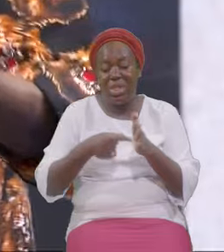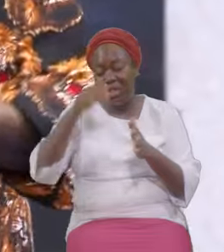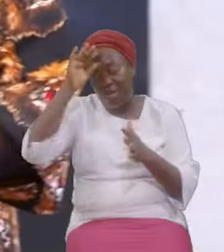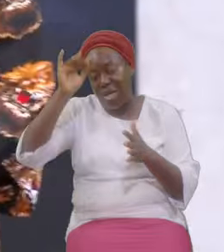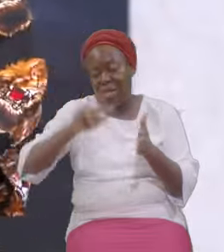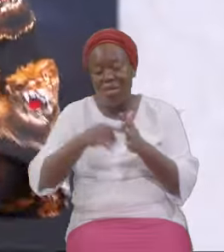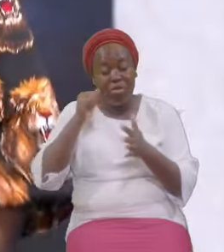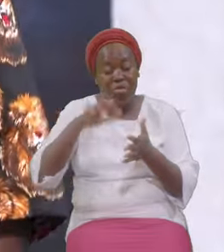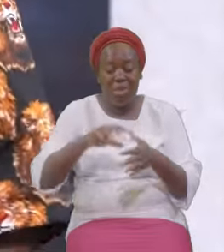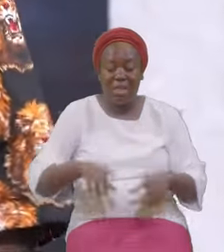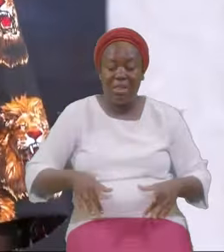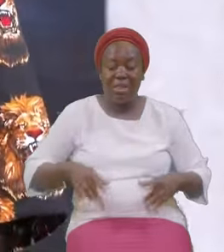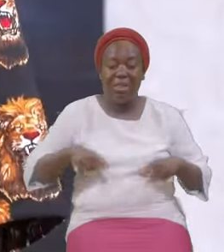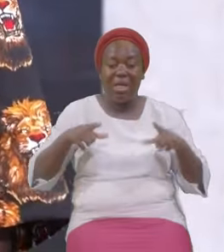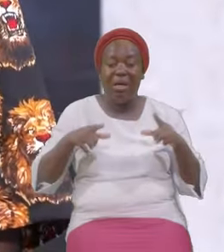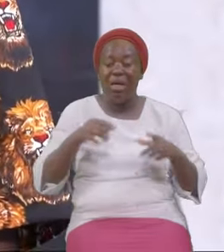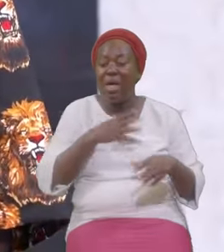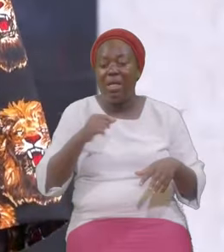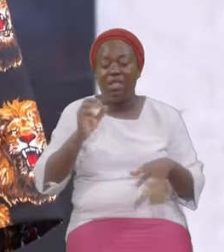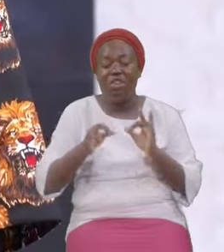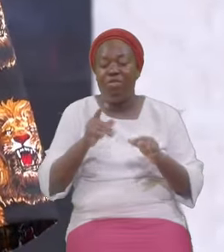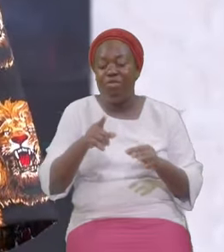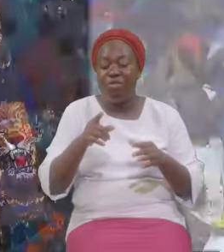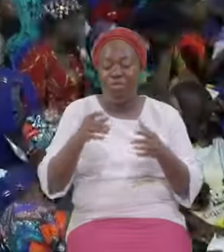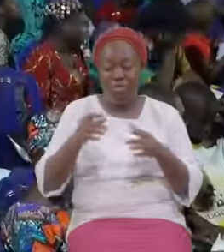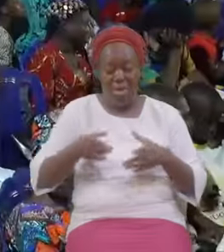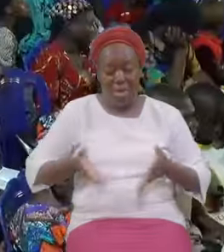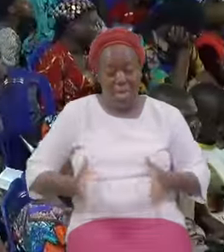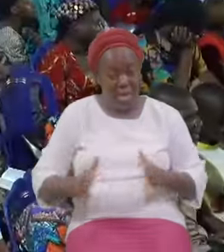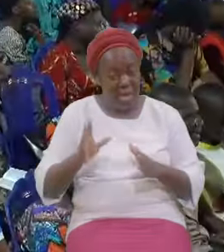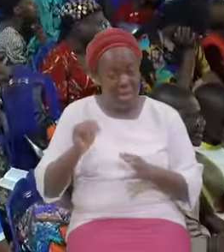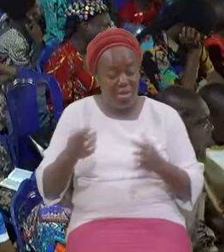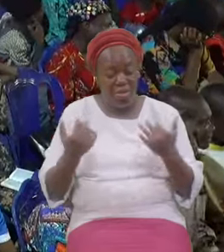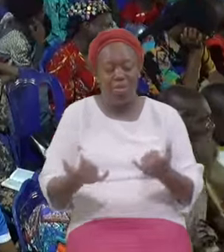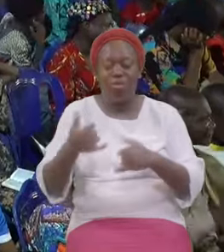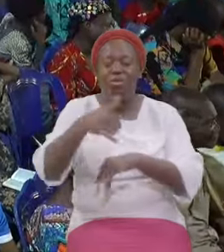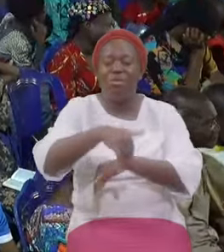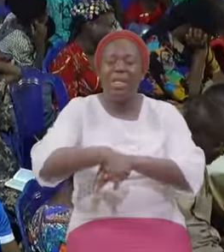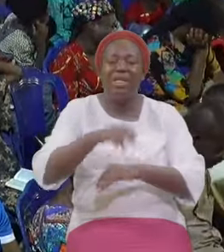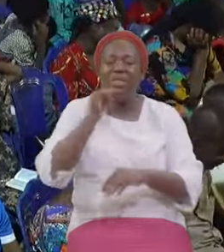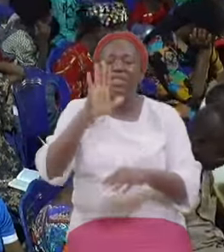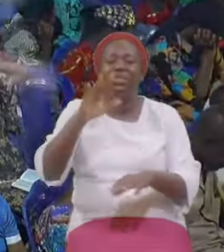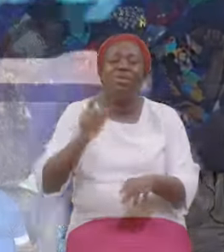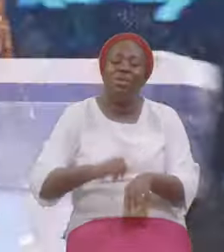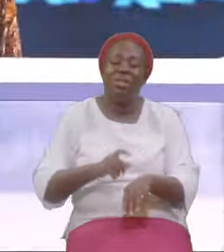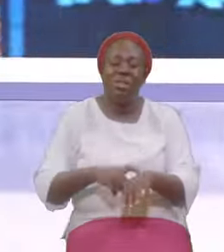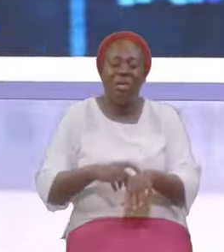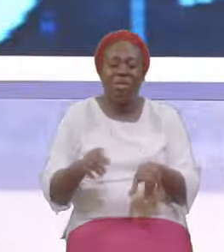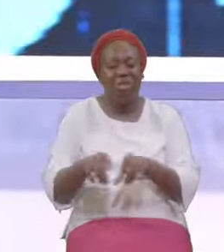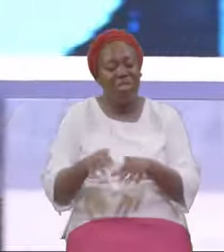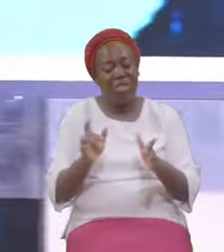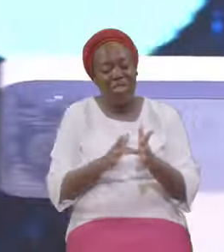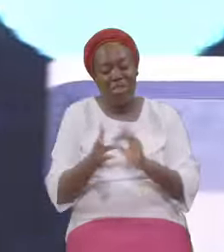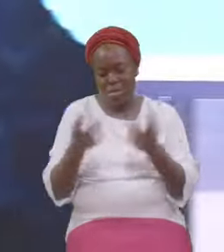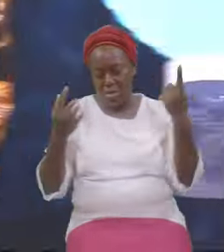you let him, tonight is your time. Yeah. And so Jesus said, come down, because